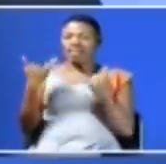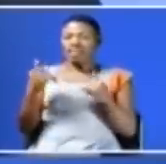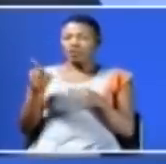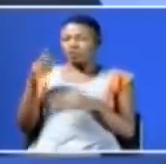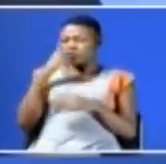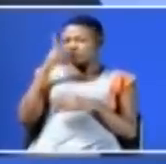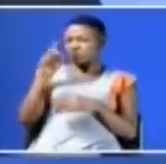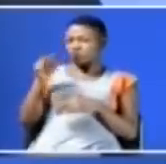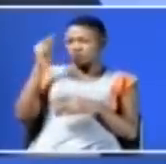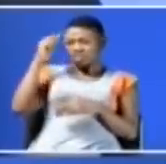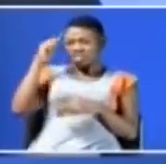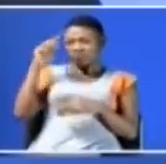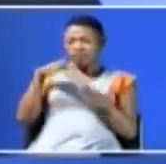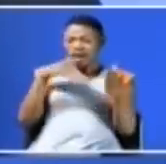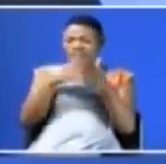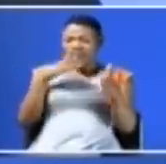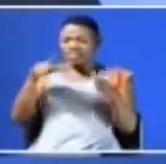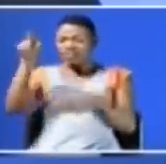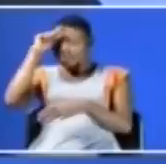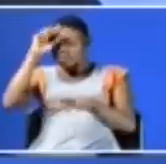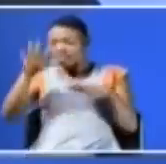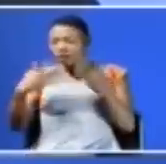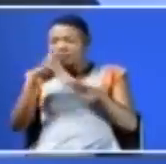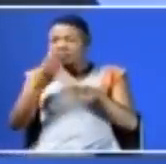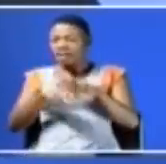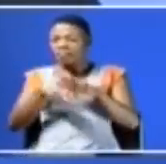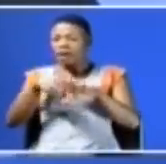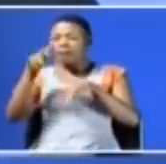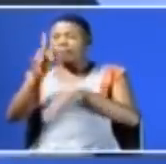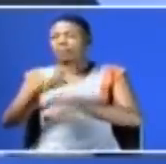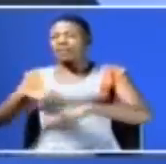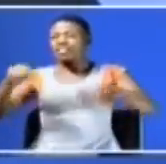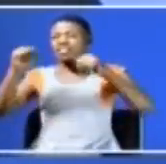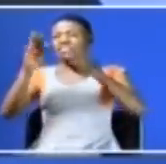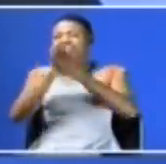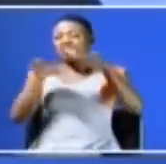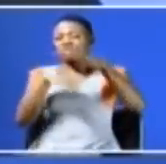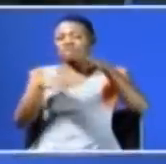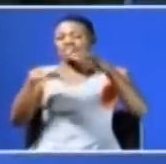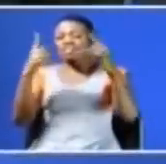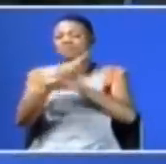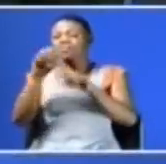in your view, affect governance when the president and his deputy are pulling different directions?